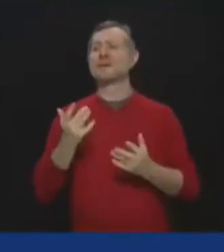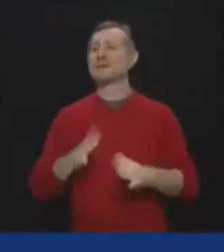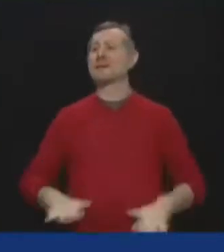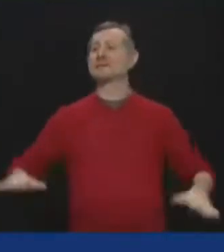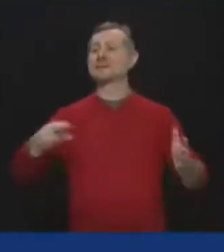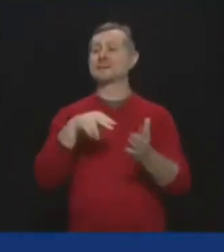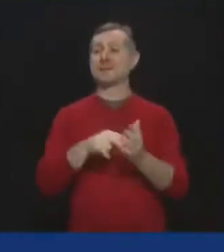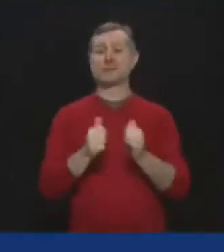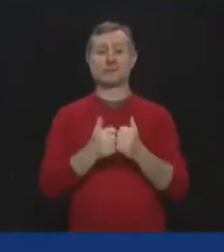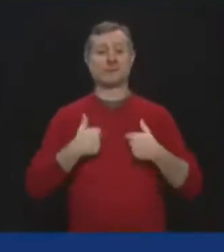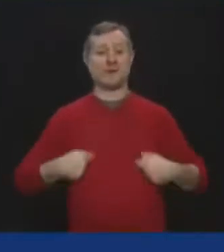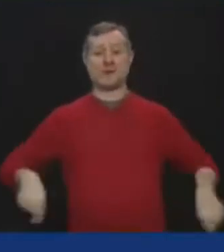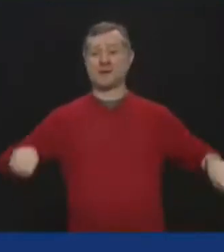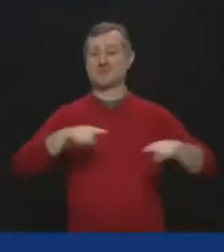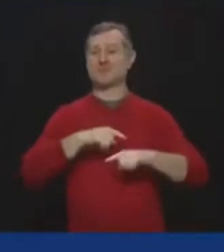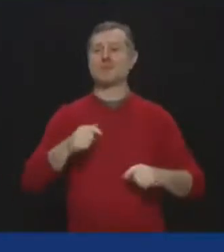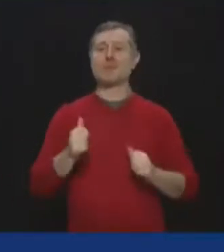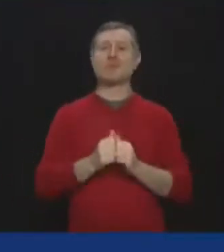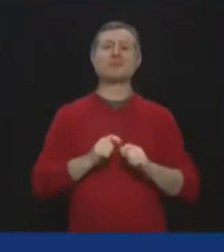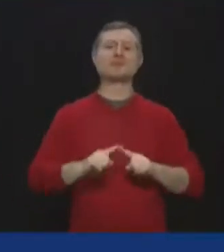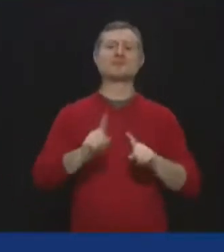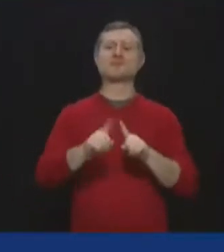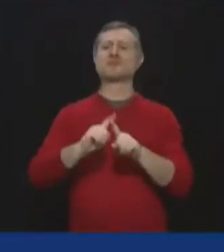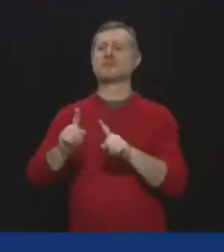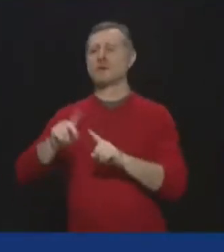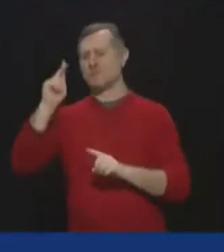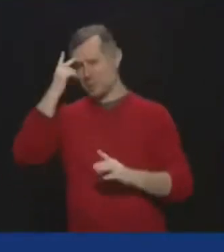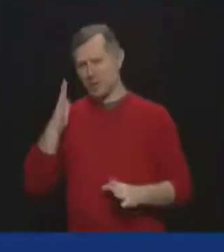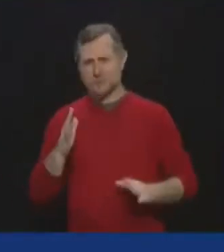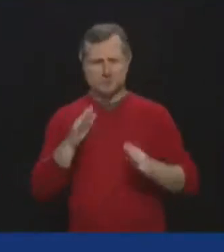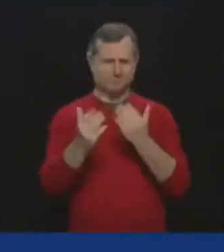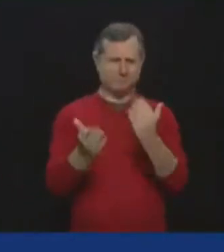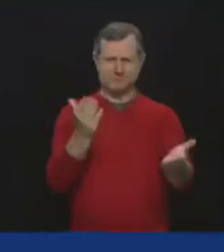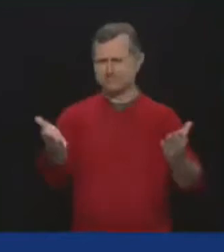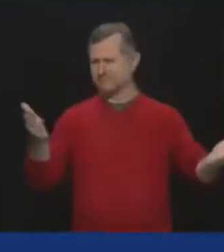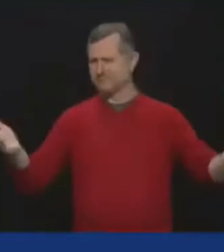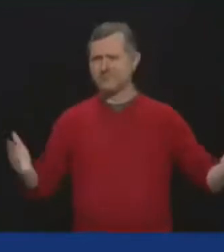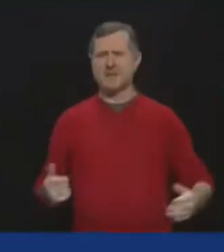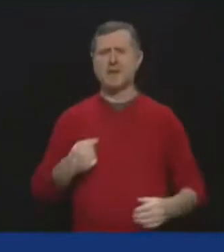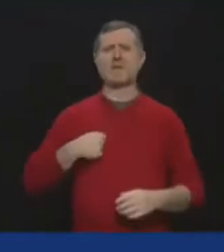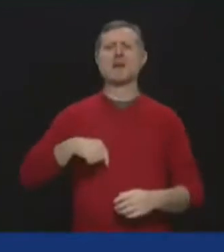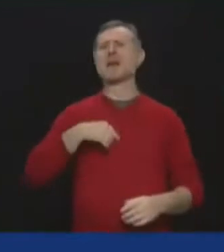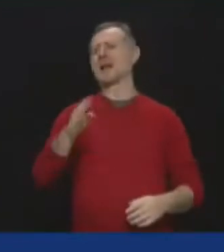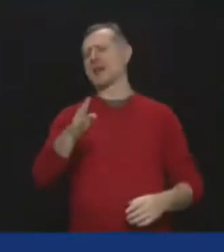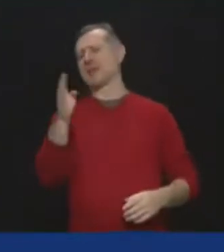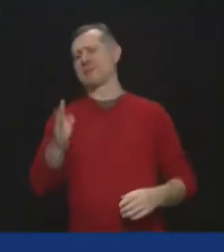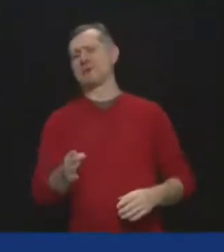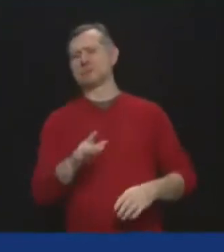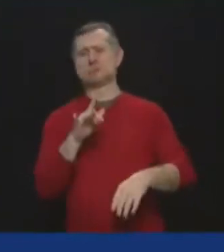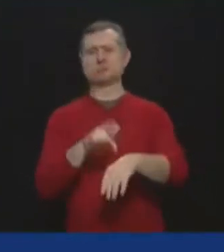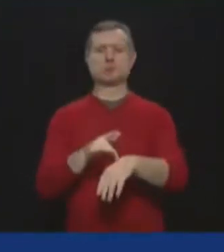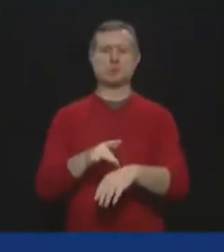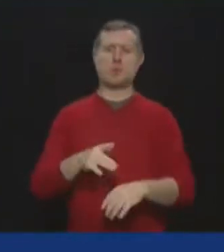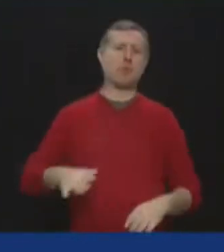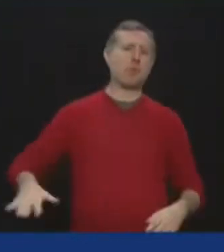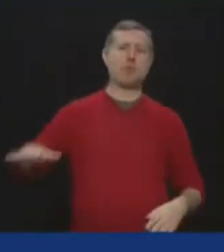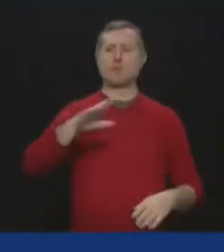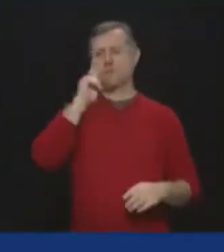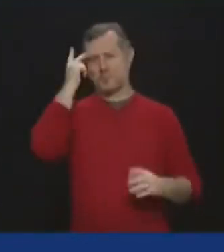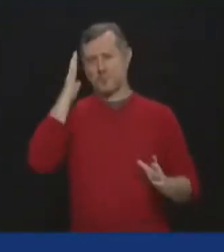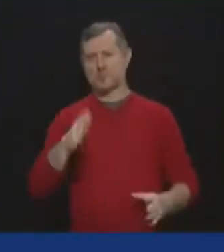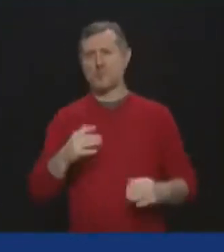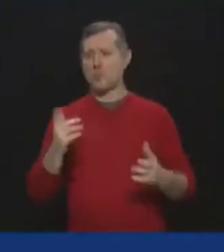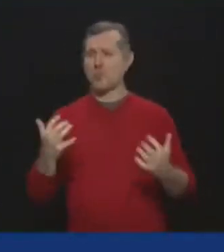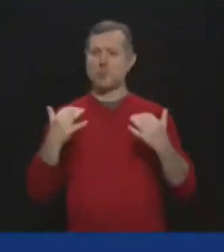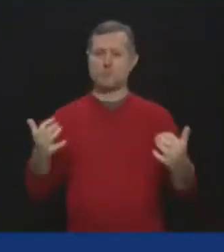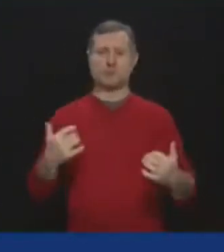us, along with all the electeds that are in the audience. I've never been to an event where all the electeds are in the audience, ever. So I want to thank you.